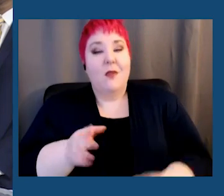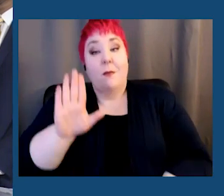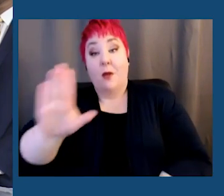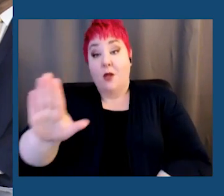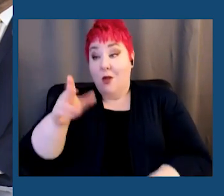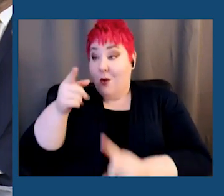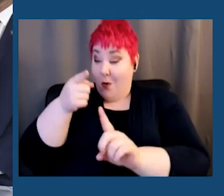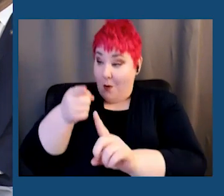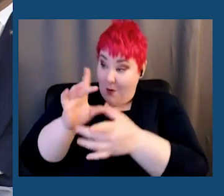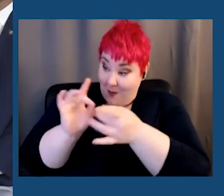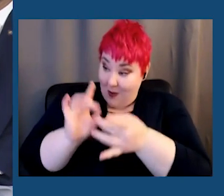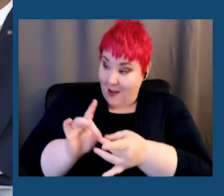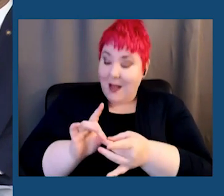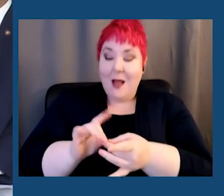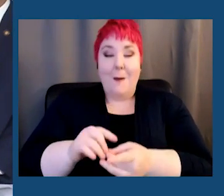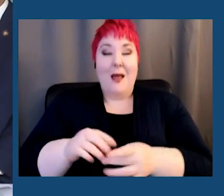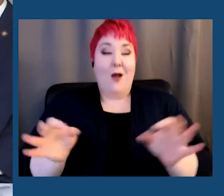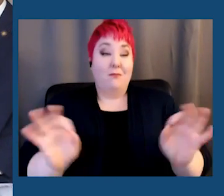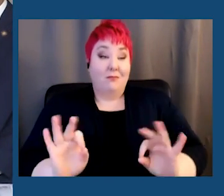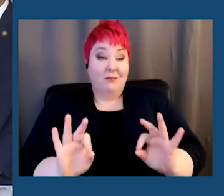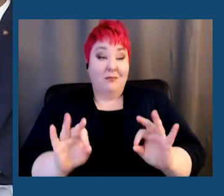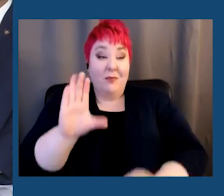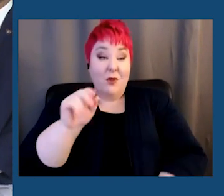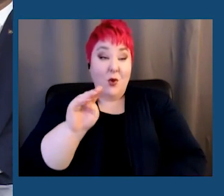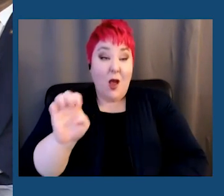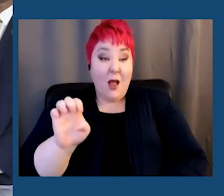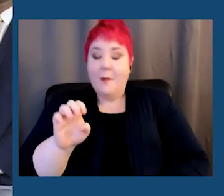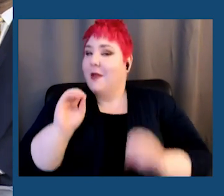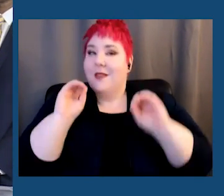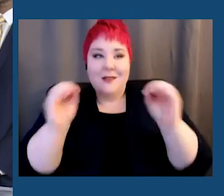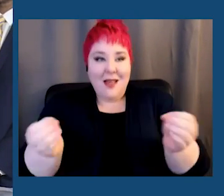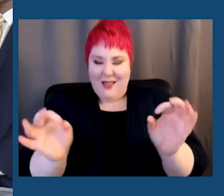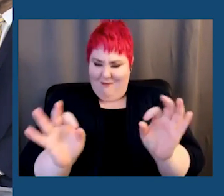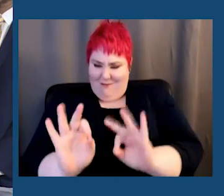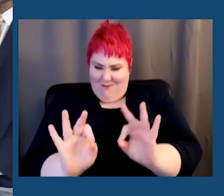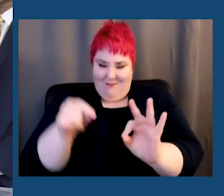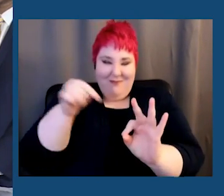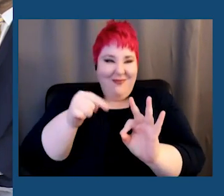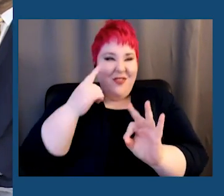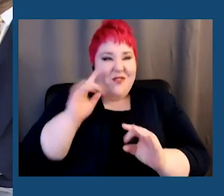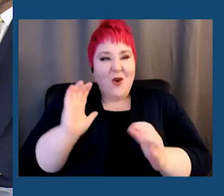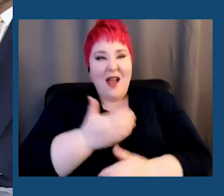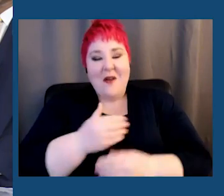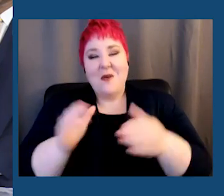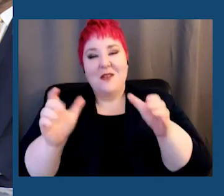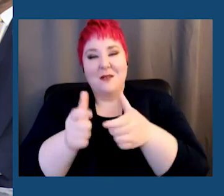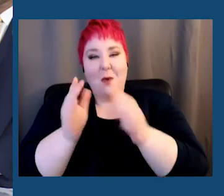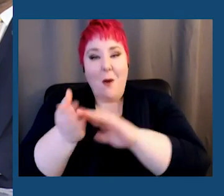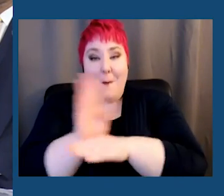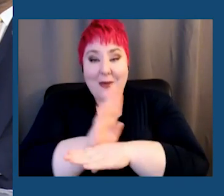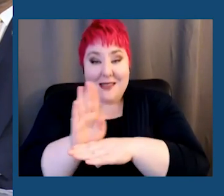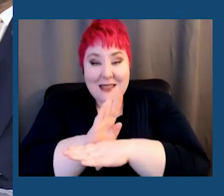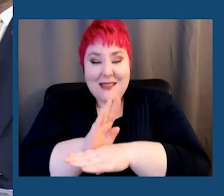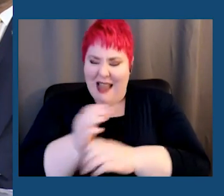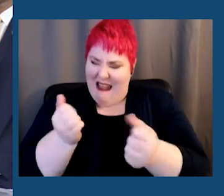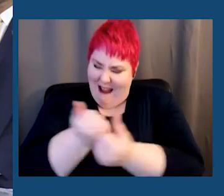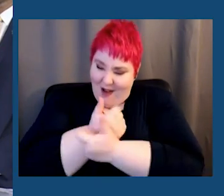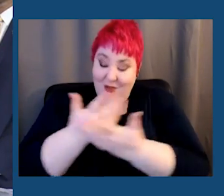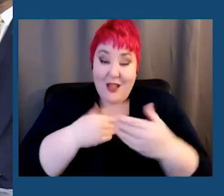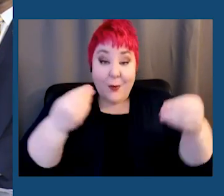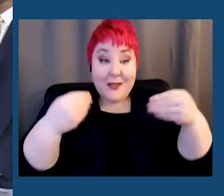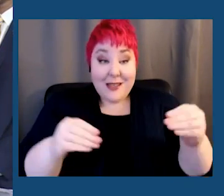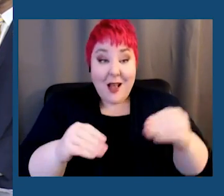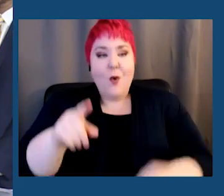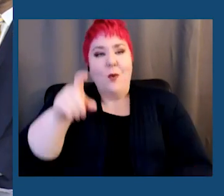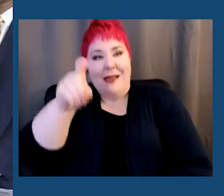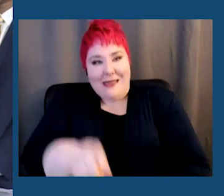is no such thing as a small crime to a small business. Every single thing that we sell, we need our sales in order to stay alive. We